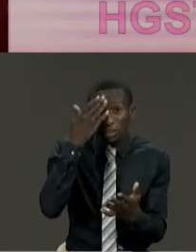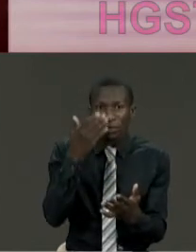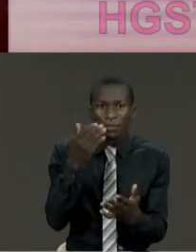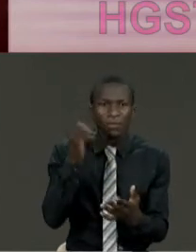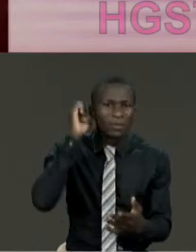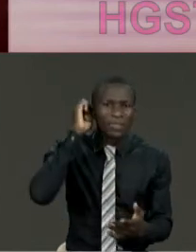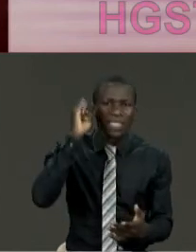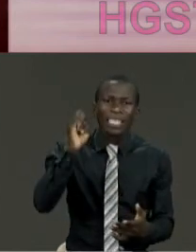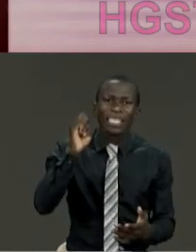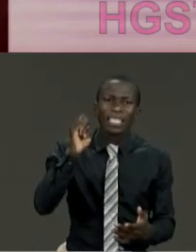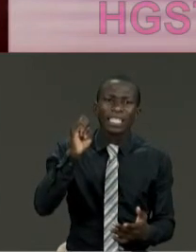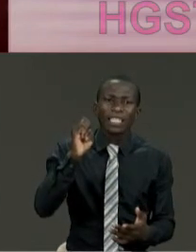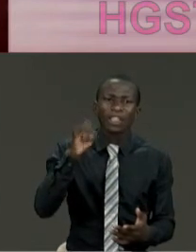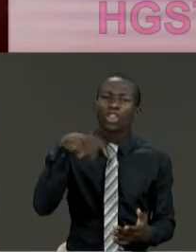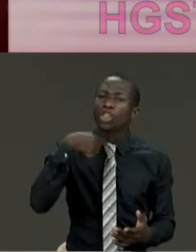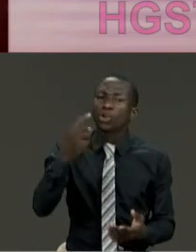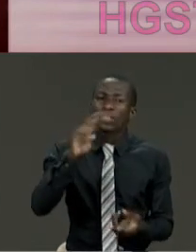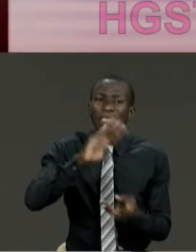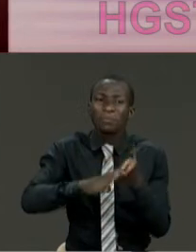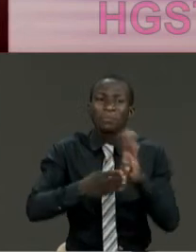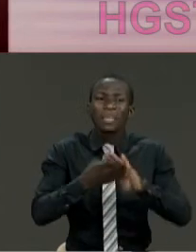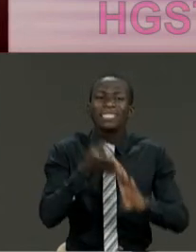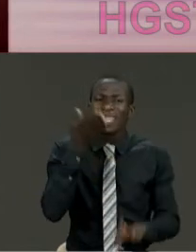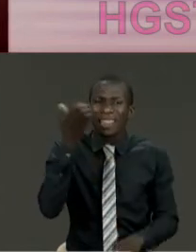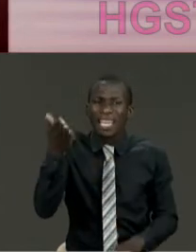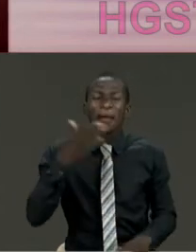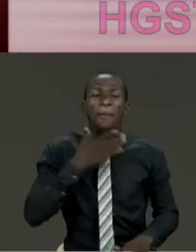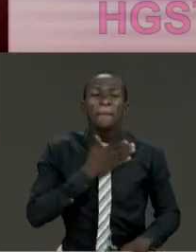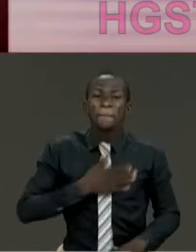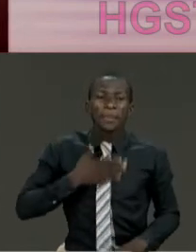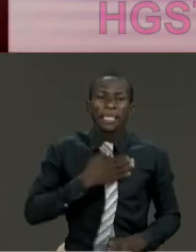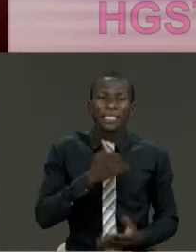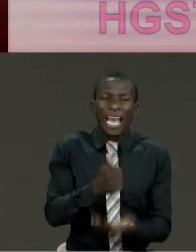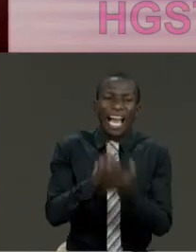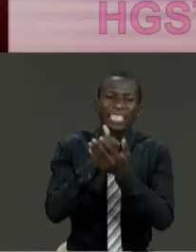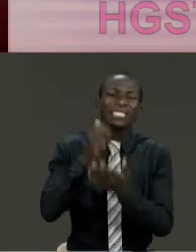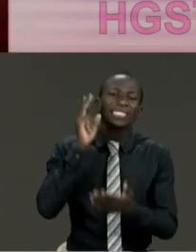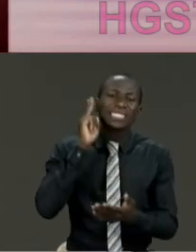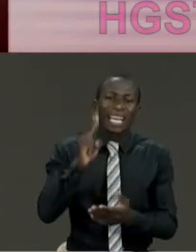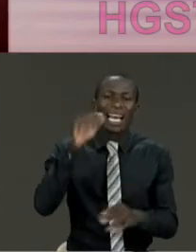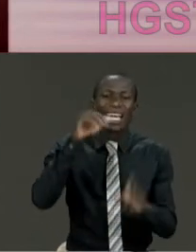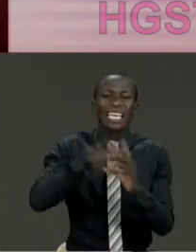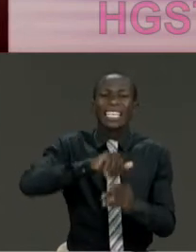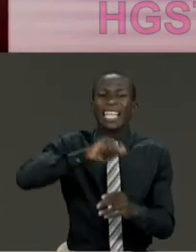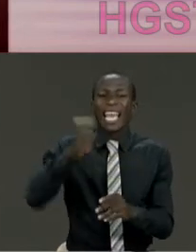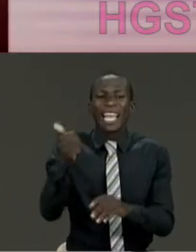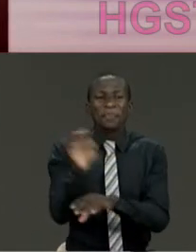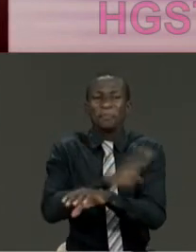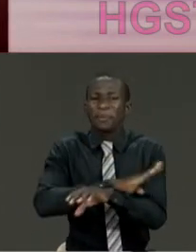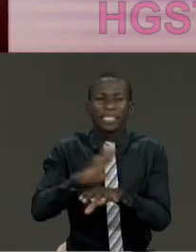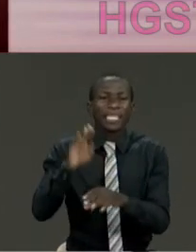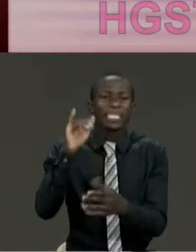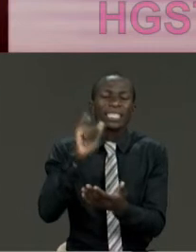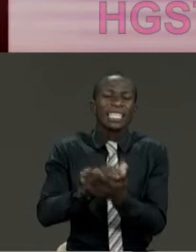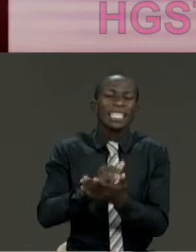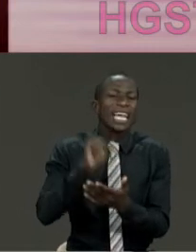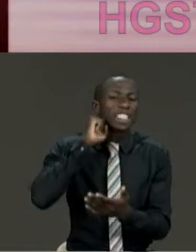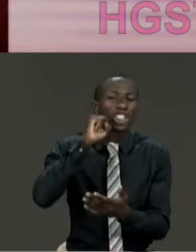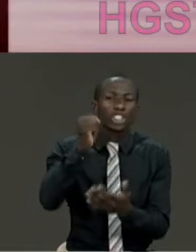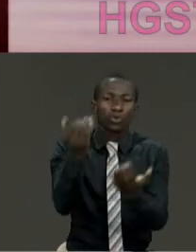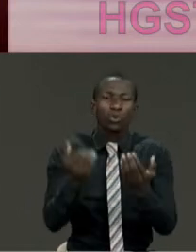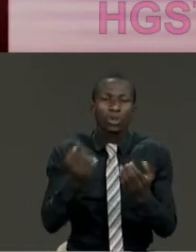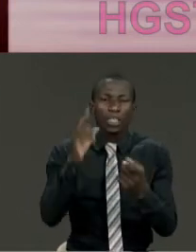He told the brethren there, "Please assist her in any business that she wanted